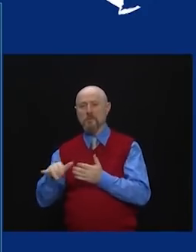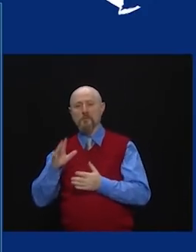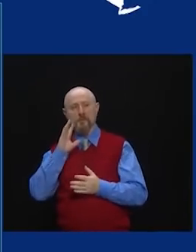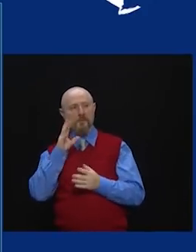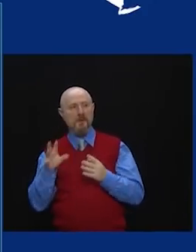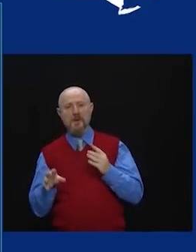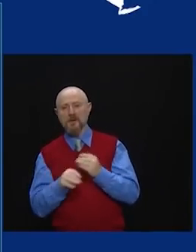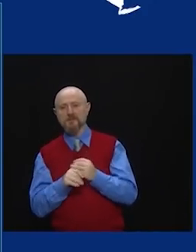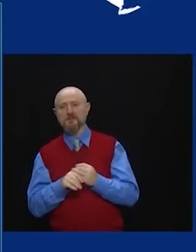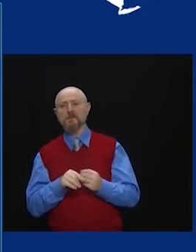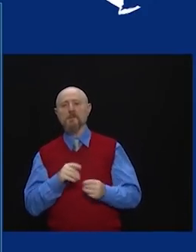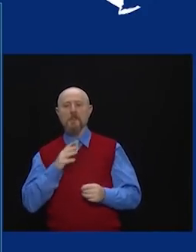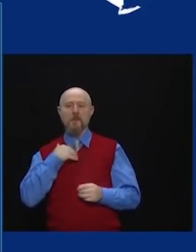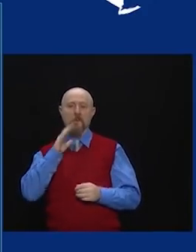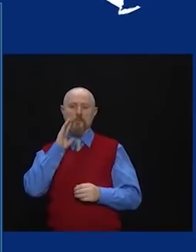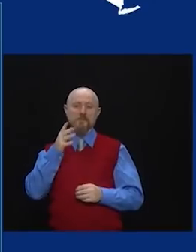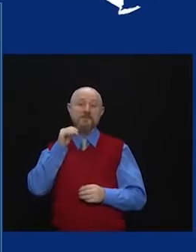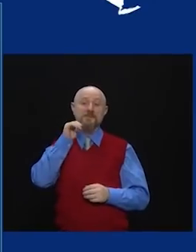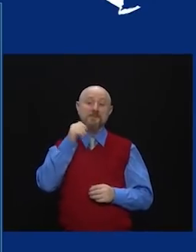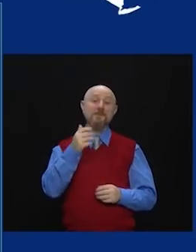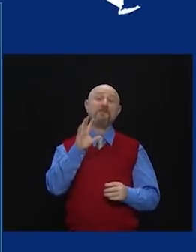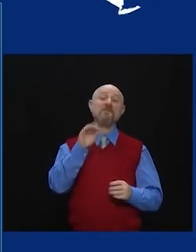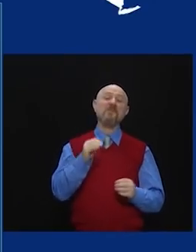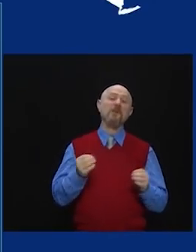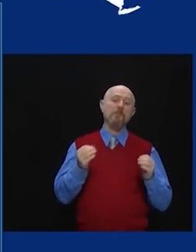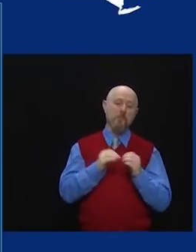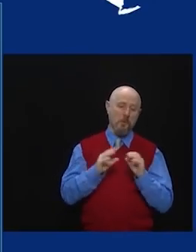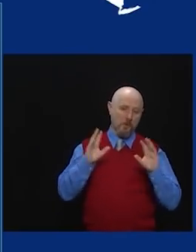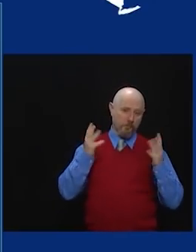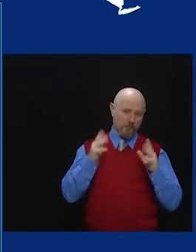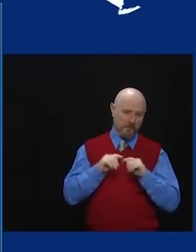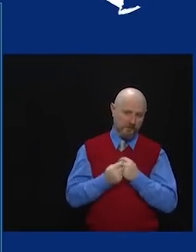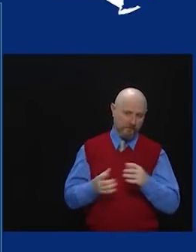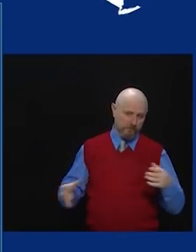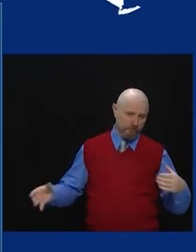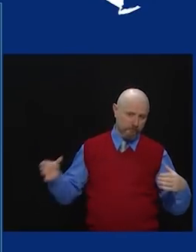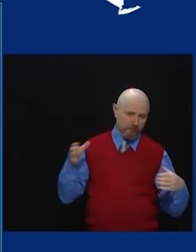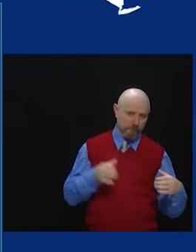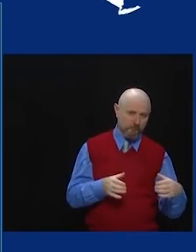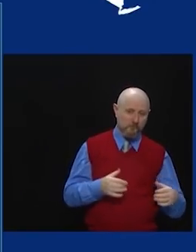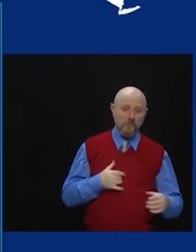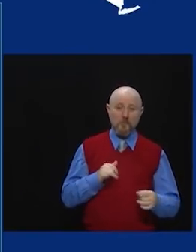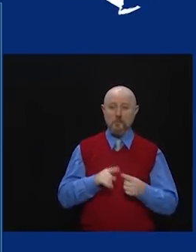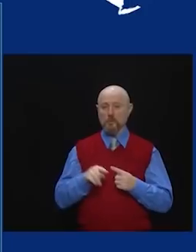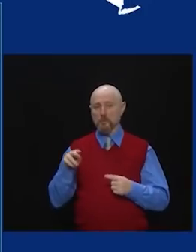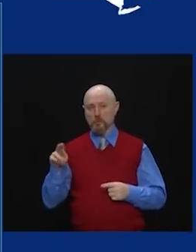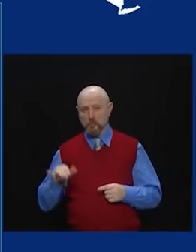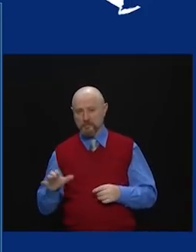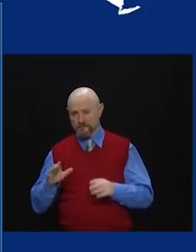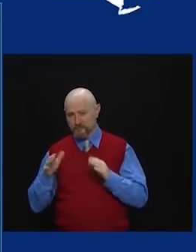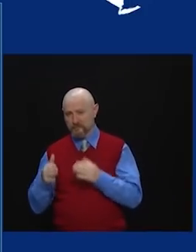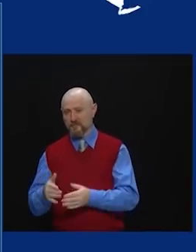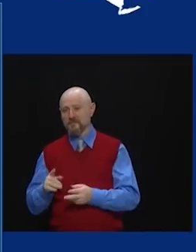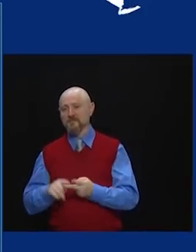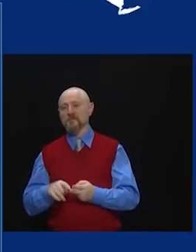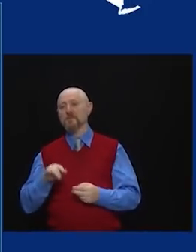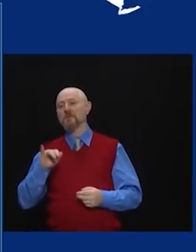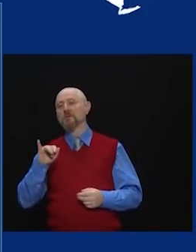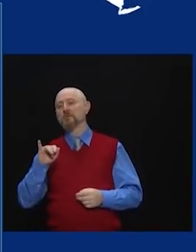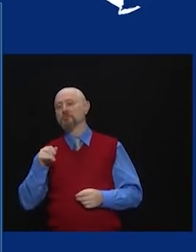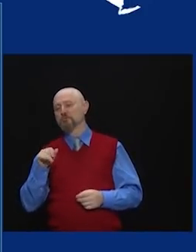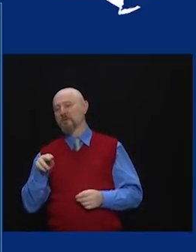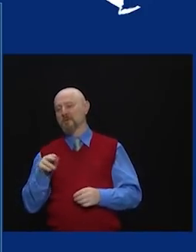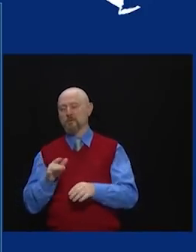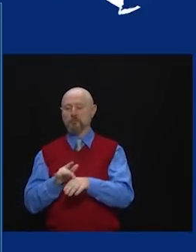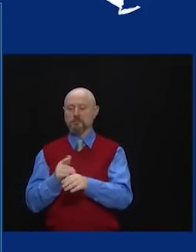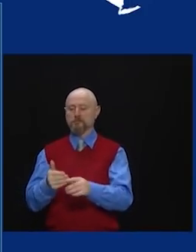additional ambulance teams to New York City. That deployment will start in early January, and